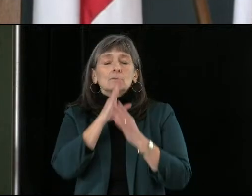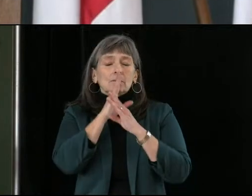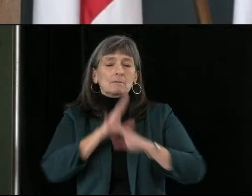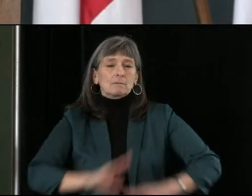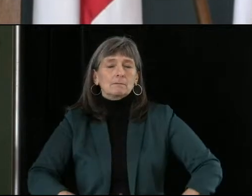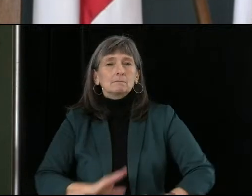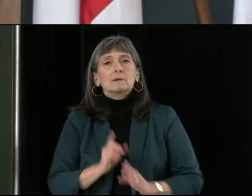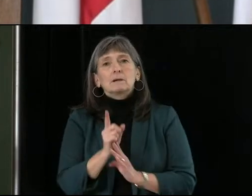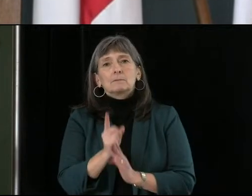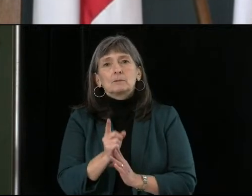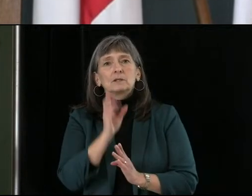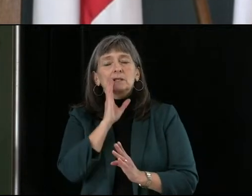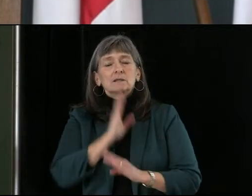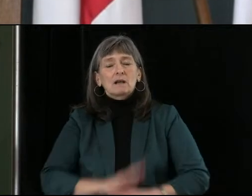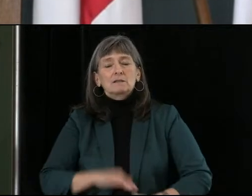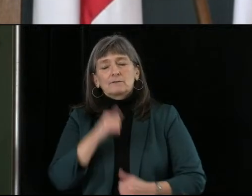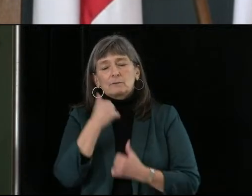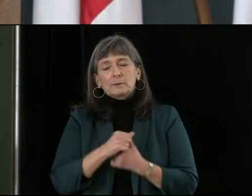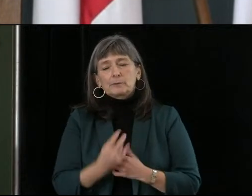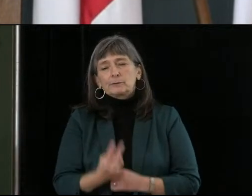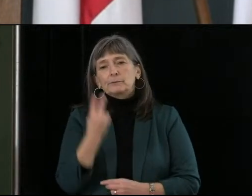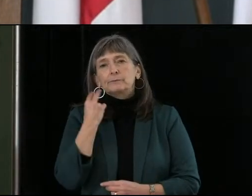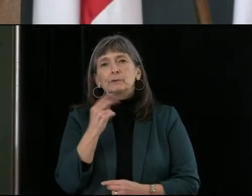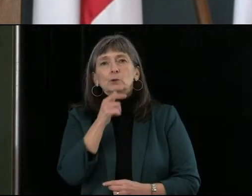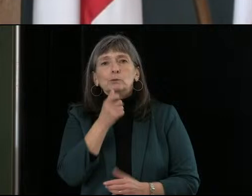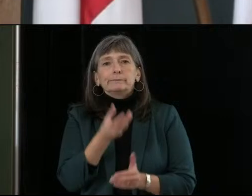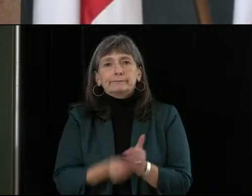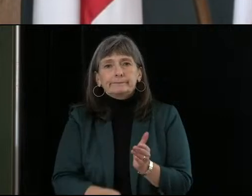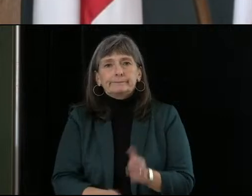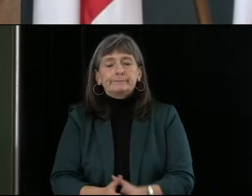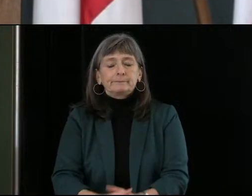moment of silence to remember them.